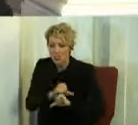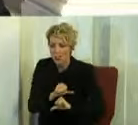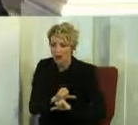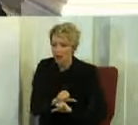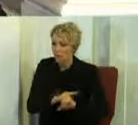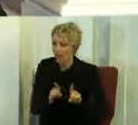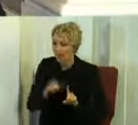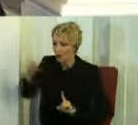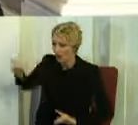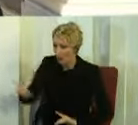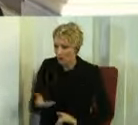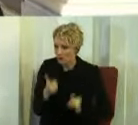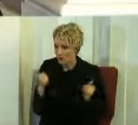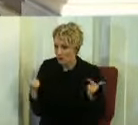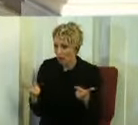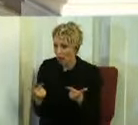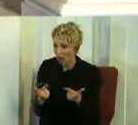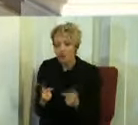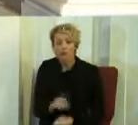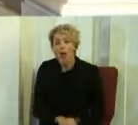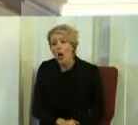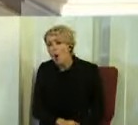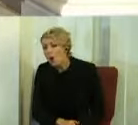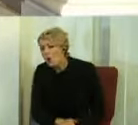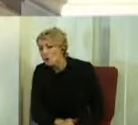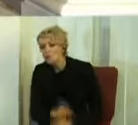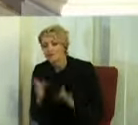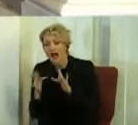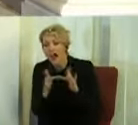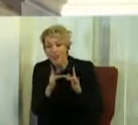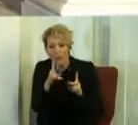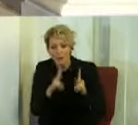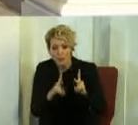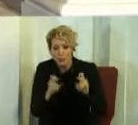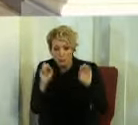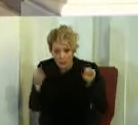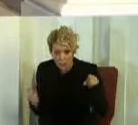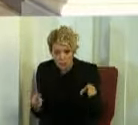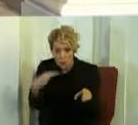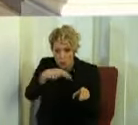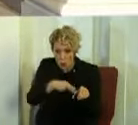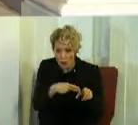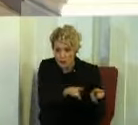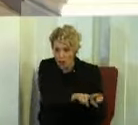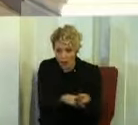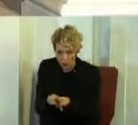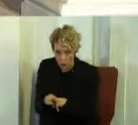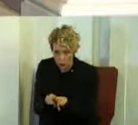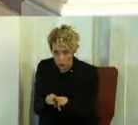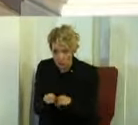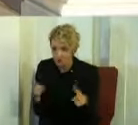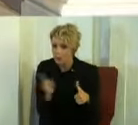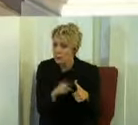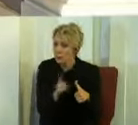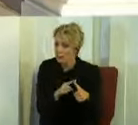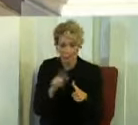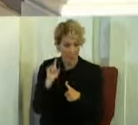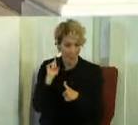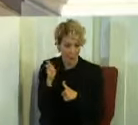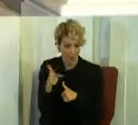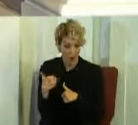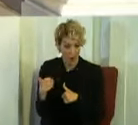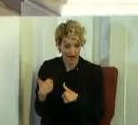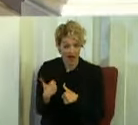to you. And for those of you worshiping online, there are a couple of times that you can join us in worship this morning especially. First of all, later on in the service,